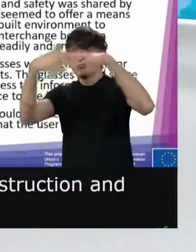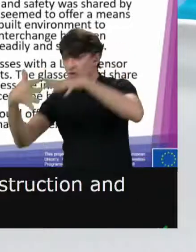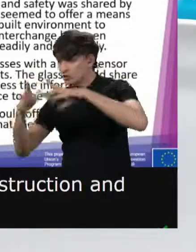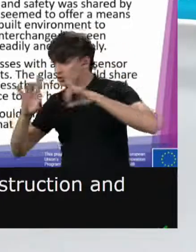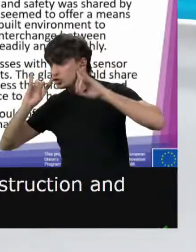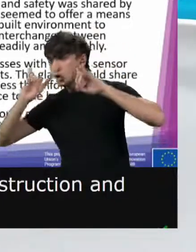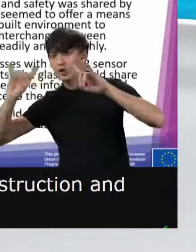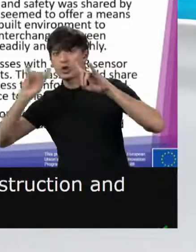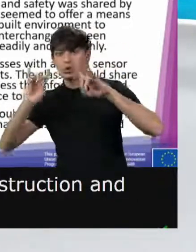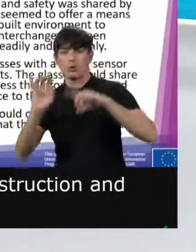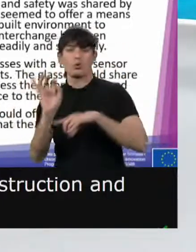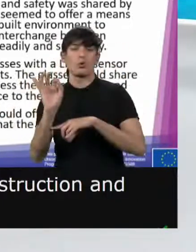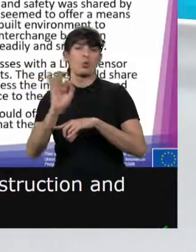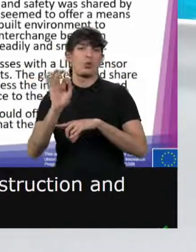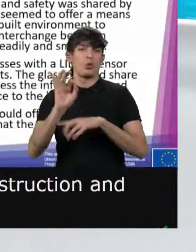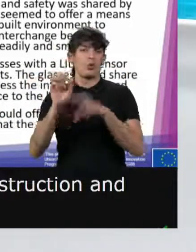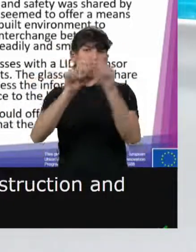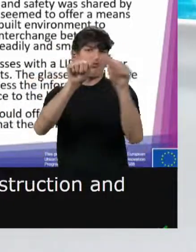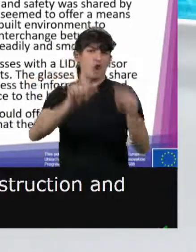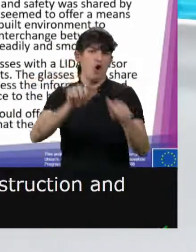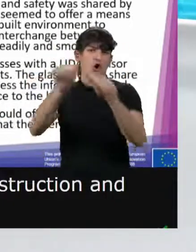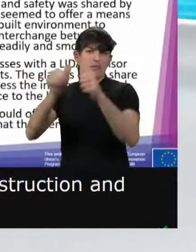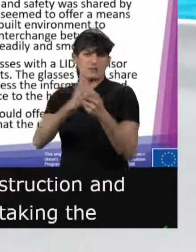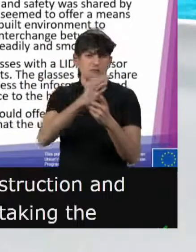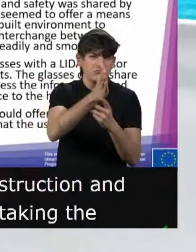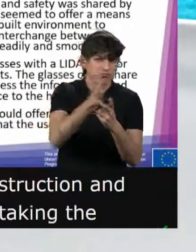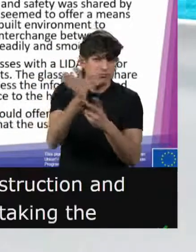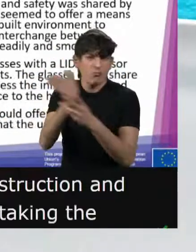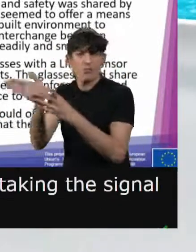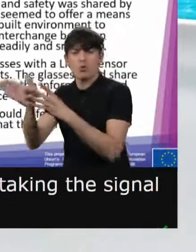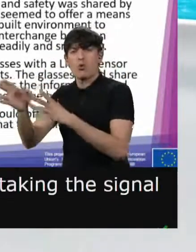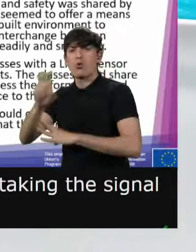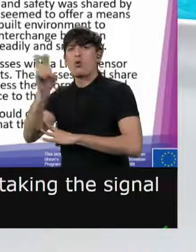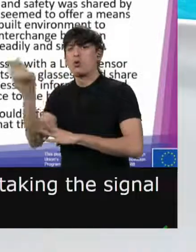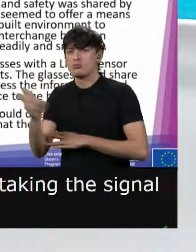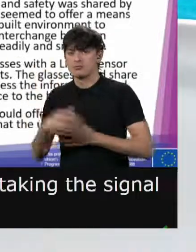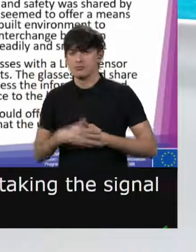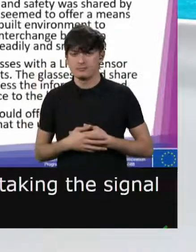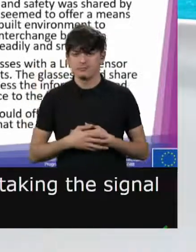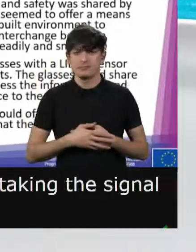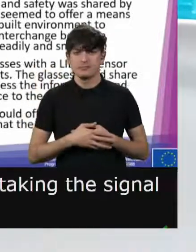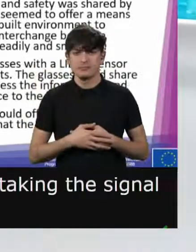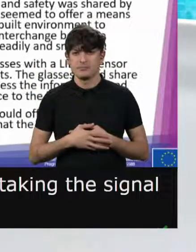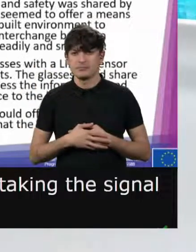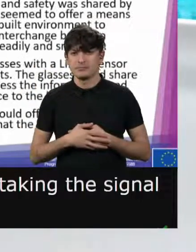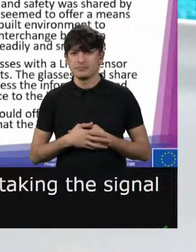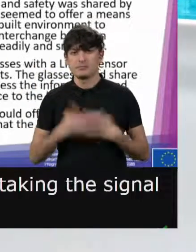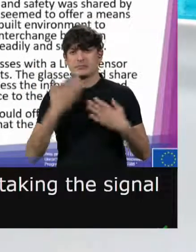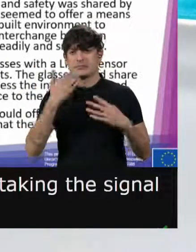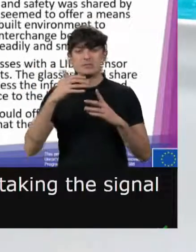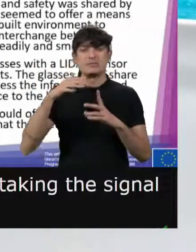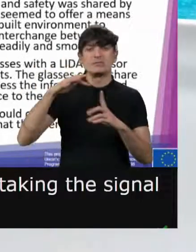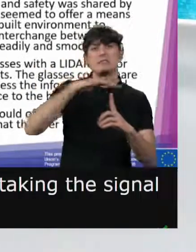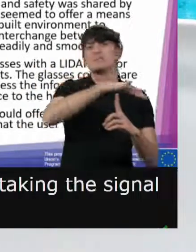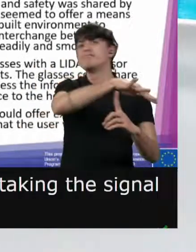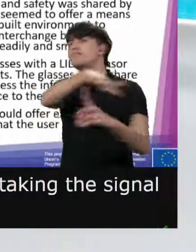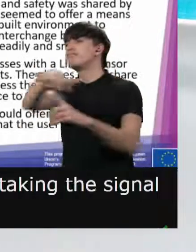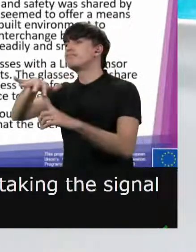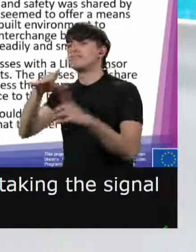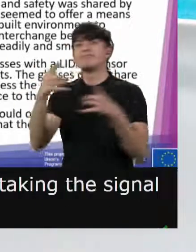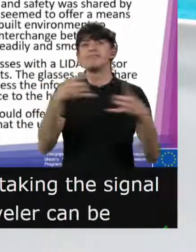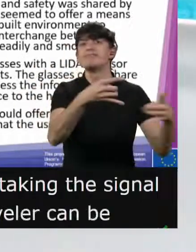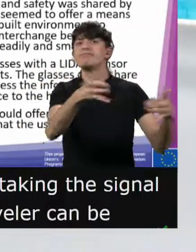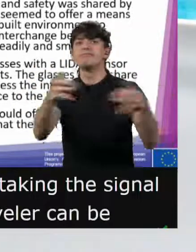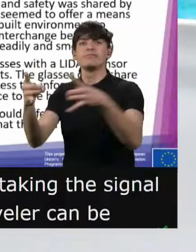So by taking the signal around us, we can identify obstacles, and the traveler can be warned and guided